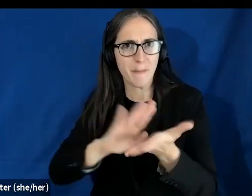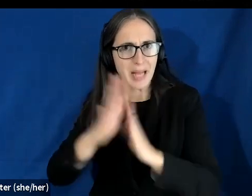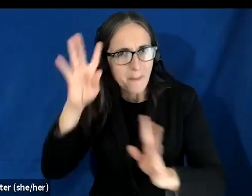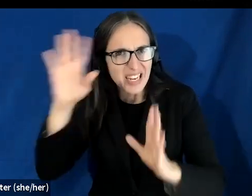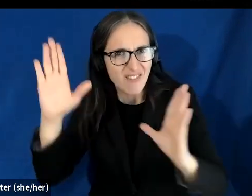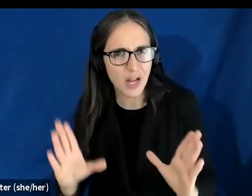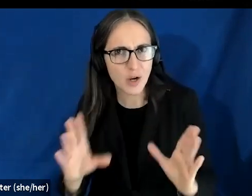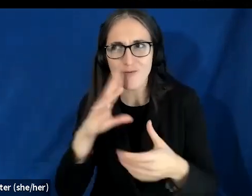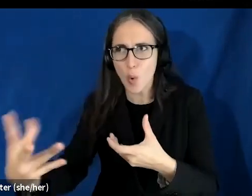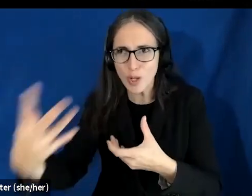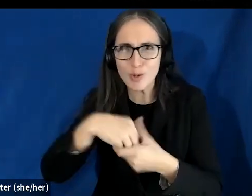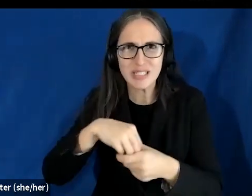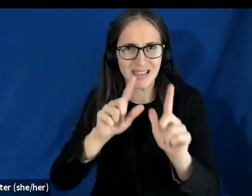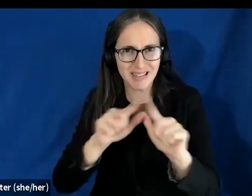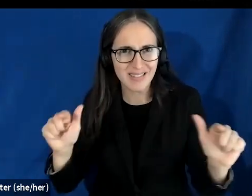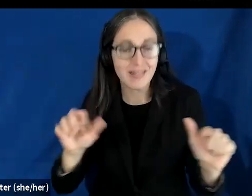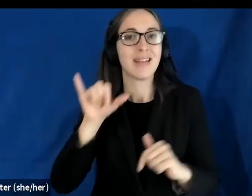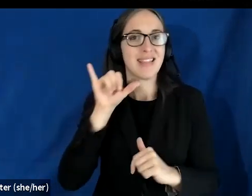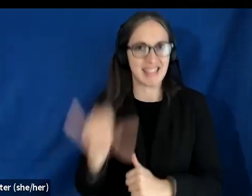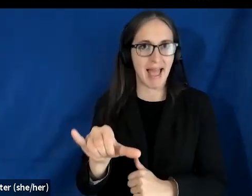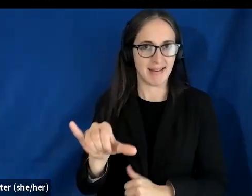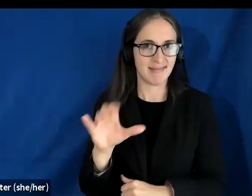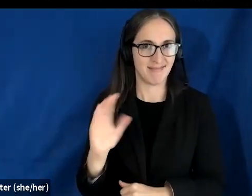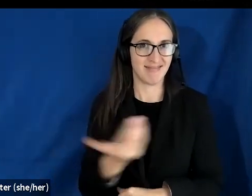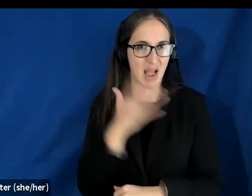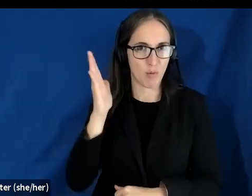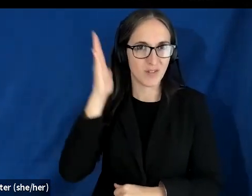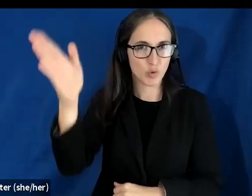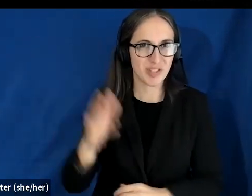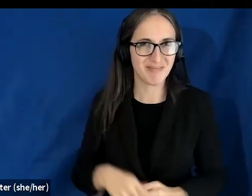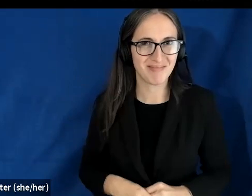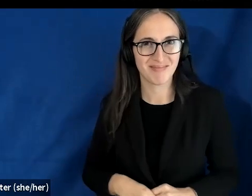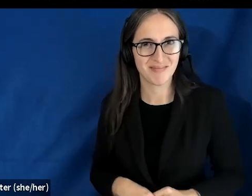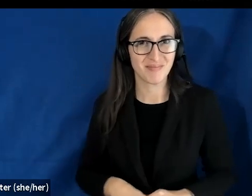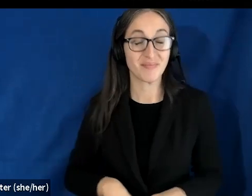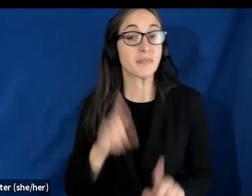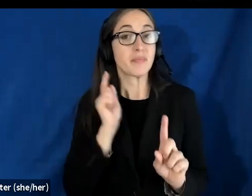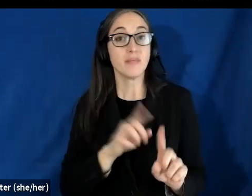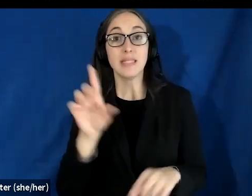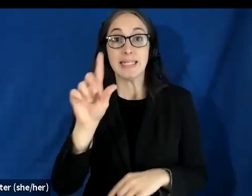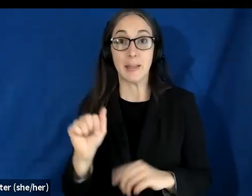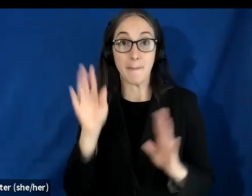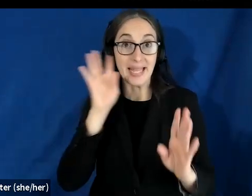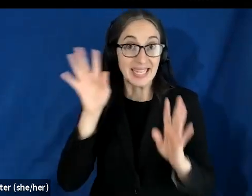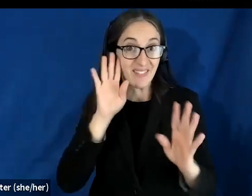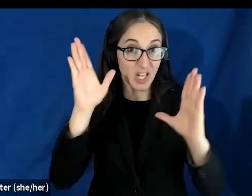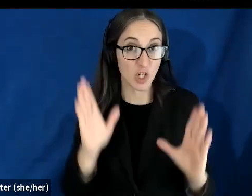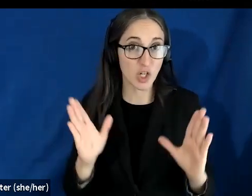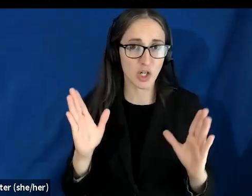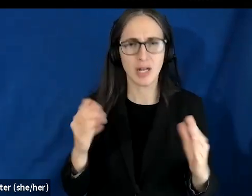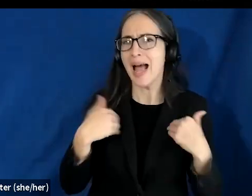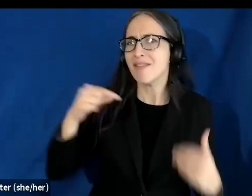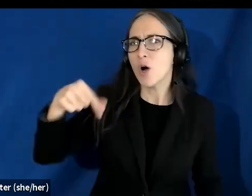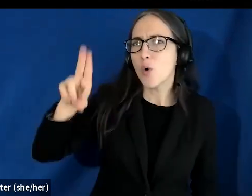And that will be the future. All right. And speaking of disabled innovators, here's a quiz, right? I'm